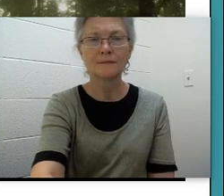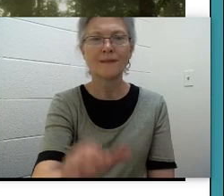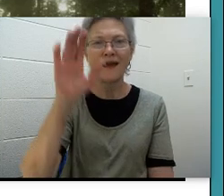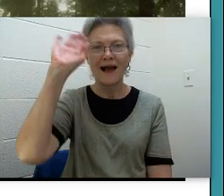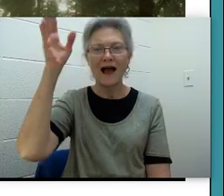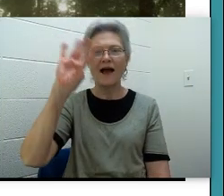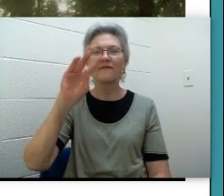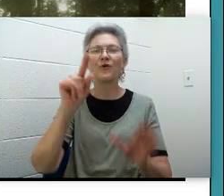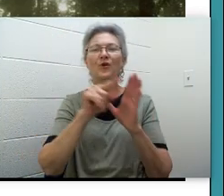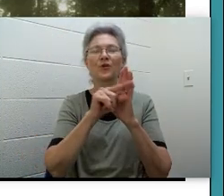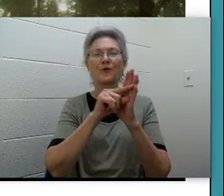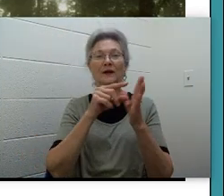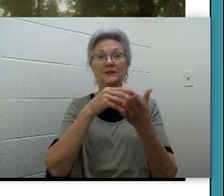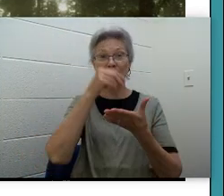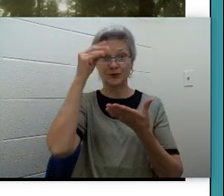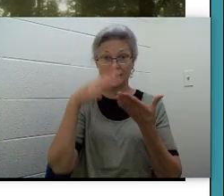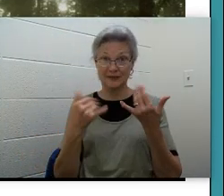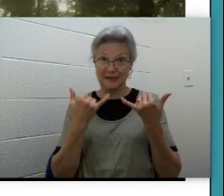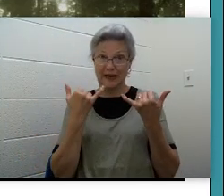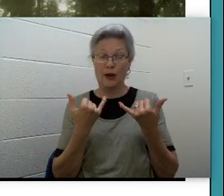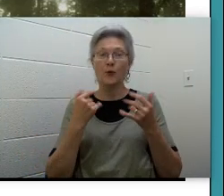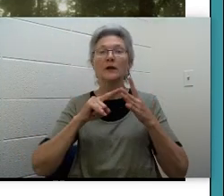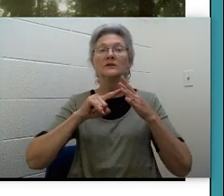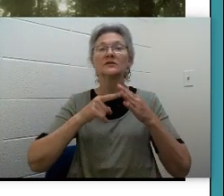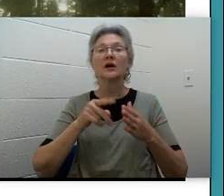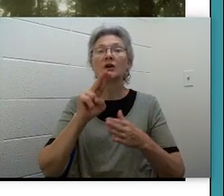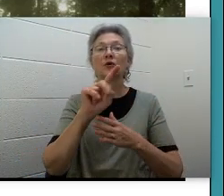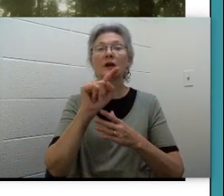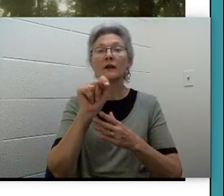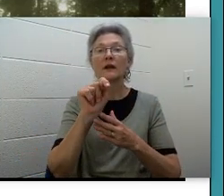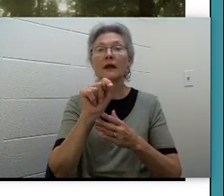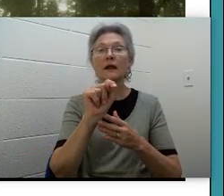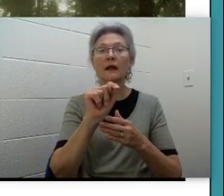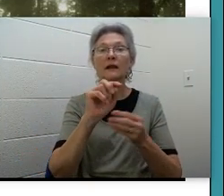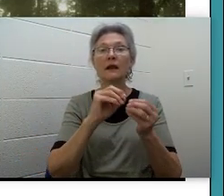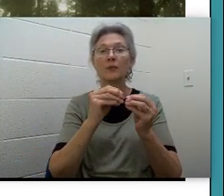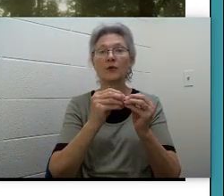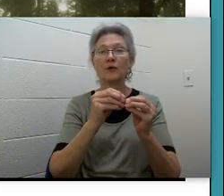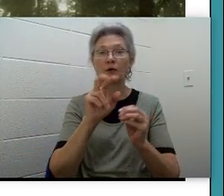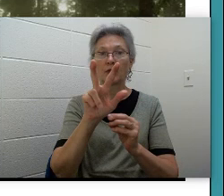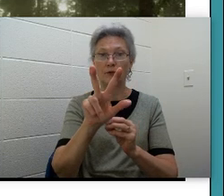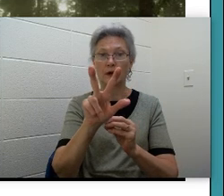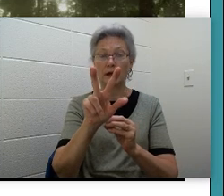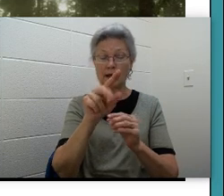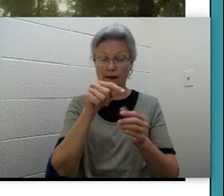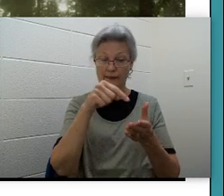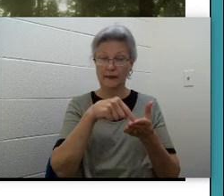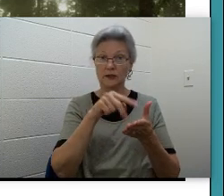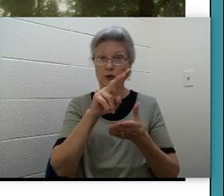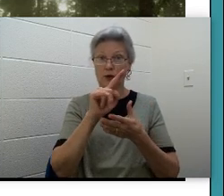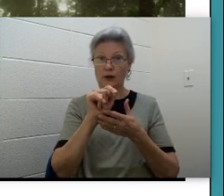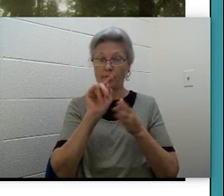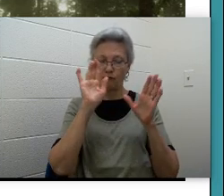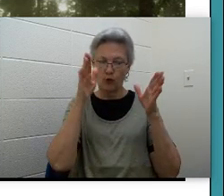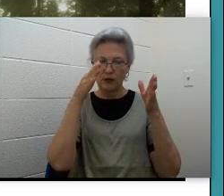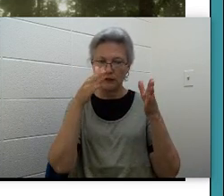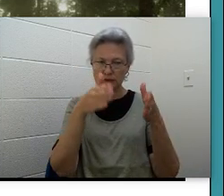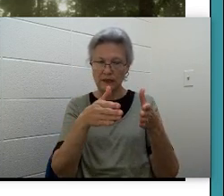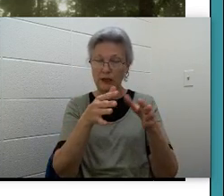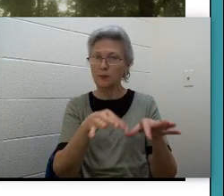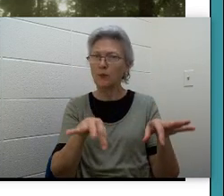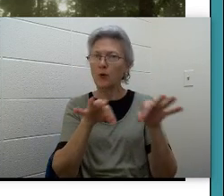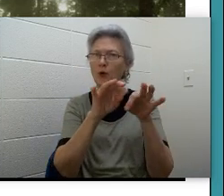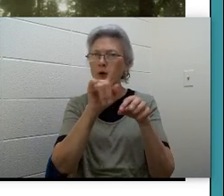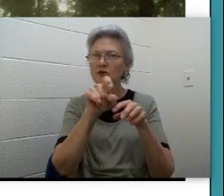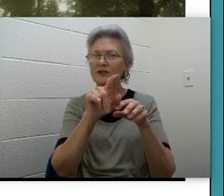Hi, fourth graders. Today we are going to start Unit 3. In this unit, we will focus on our essential question, how